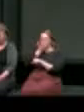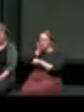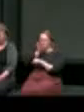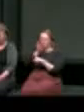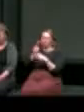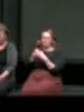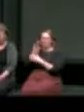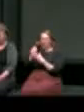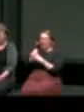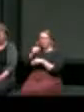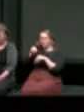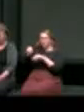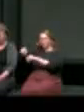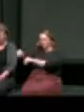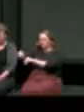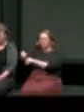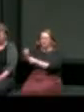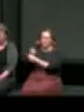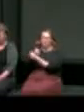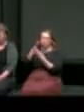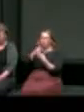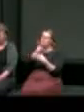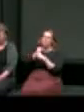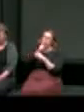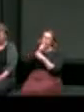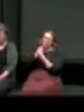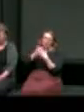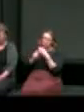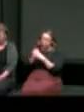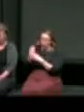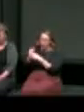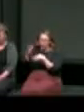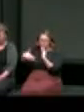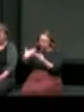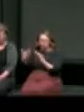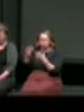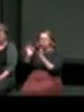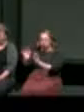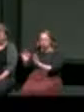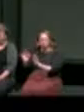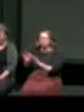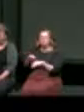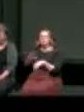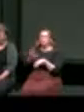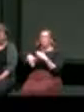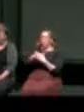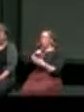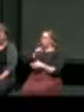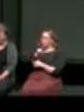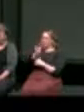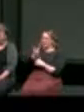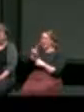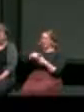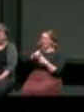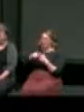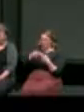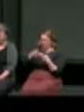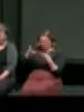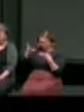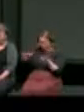and make sure everything's growing, no erosion, stuff like that. All of 2028 and hopefully out of here at the